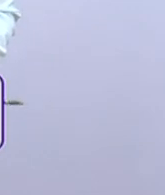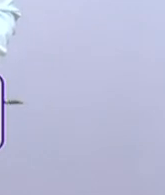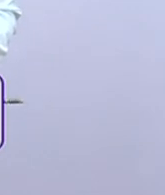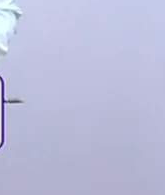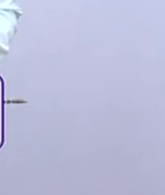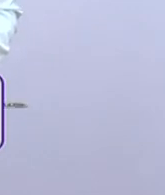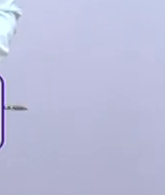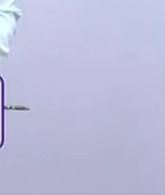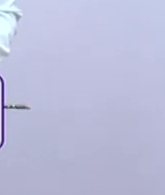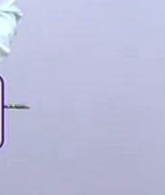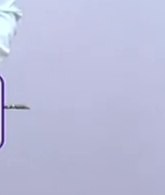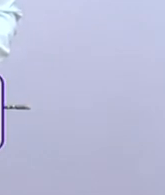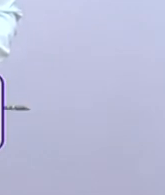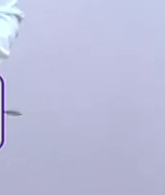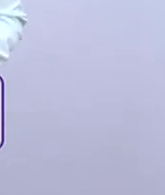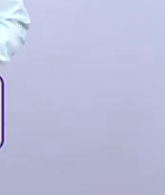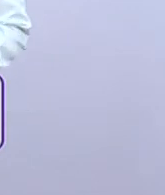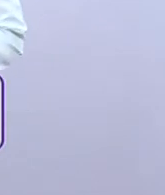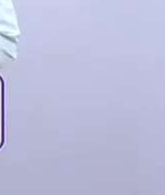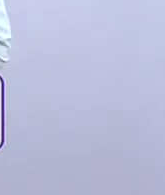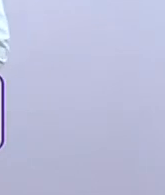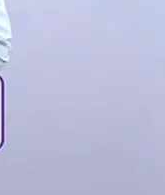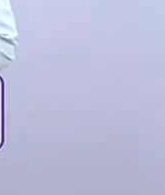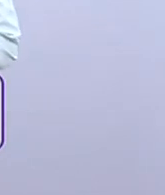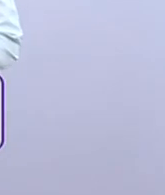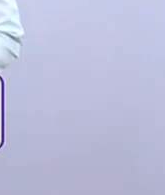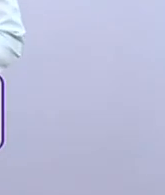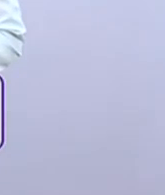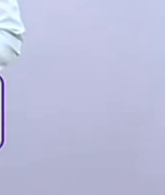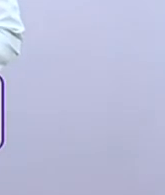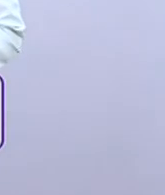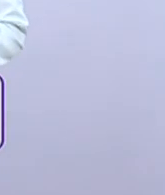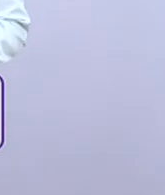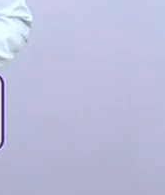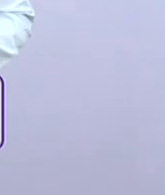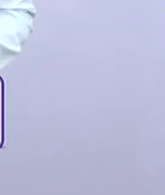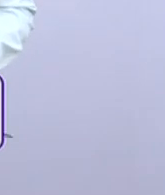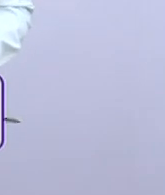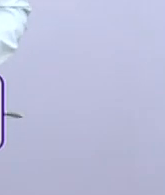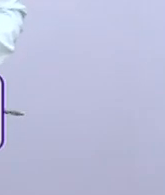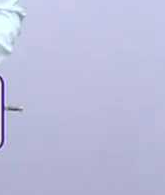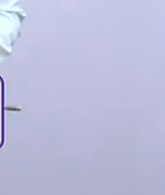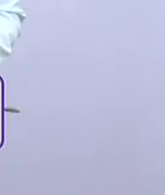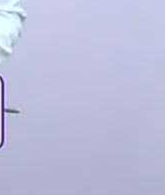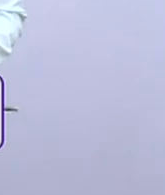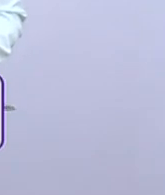The easiest one, right? So, let's compare our answers. The